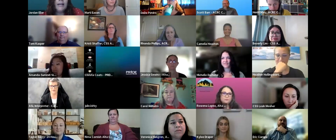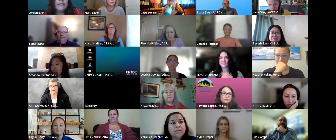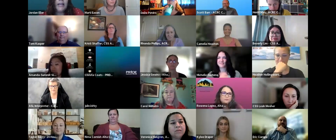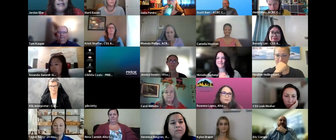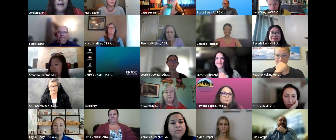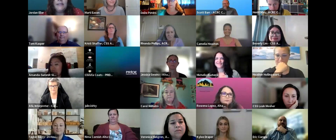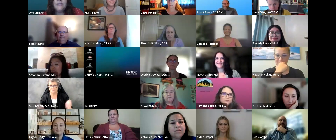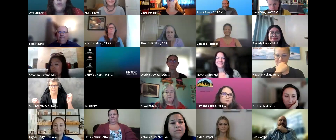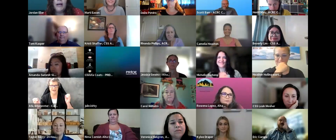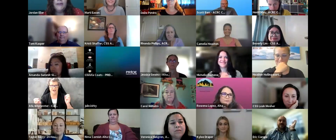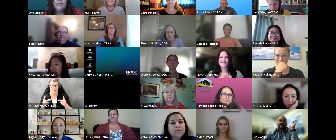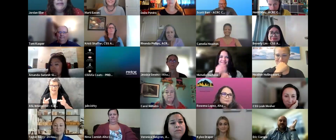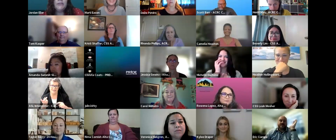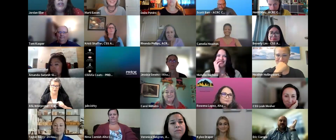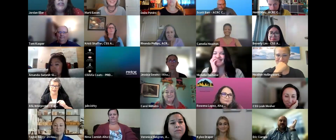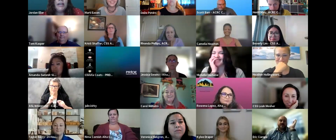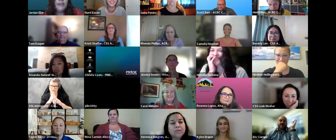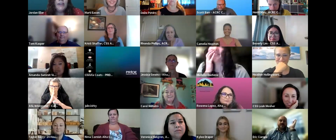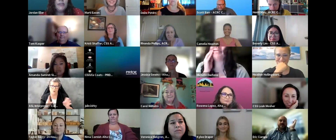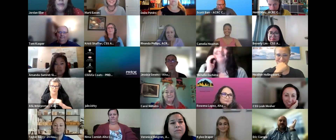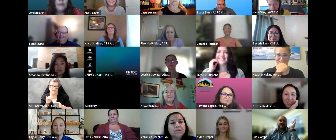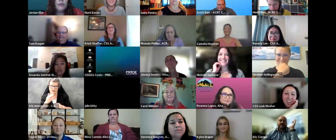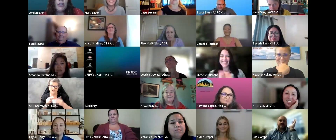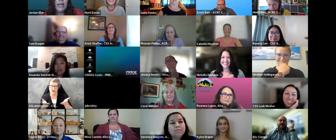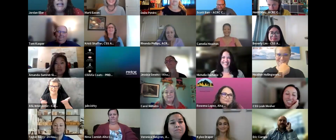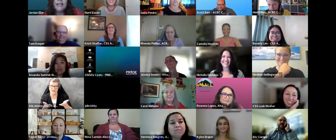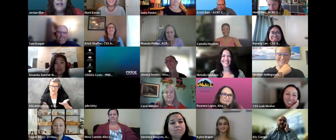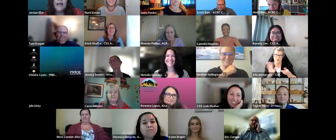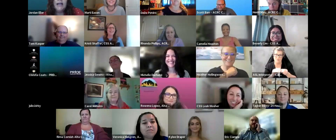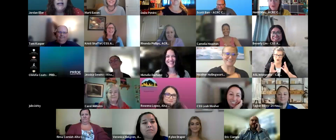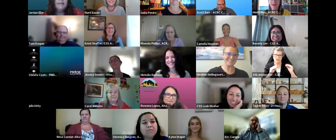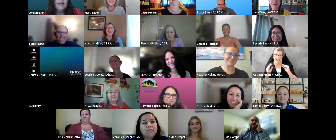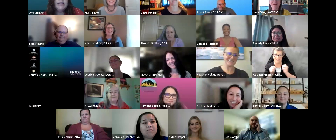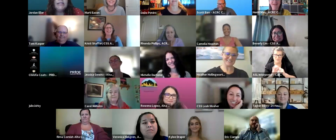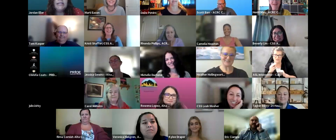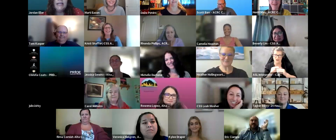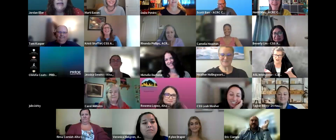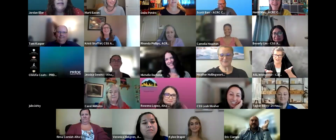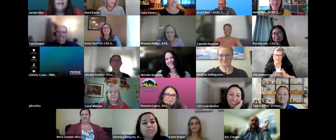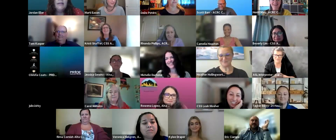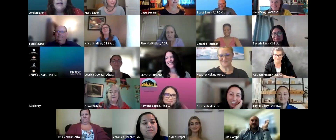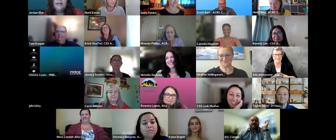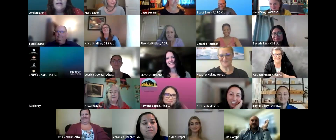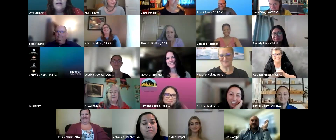All right, you guys can't be so quiet on me without John Decker. You guys are so much more chatty. Let's see.